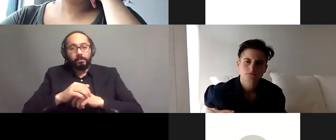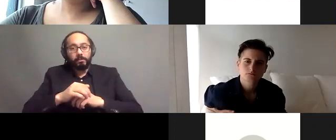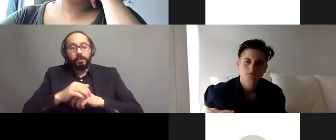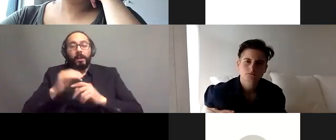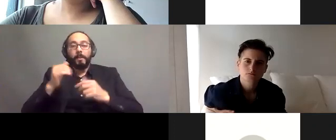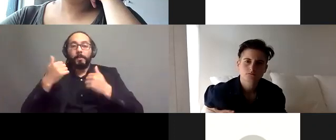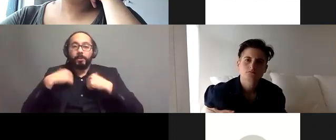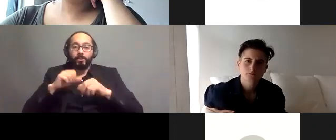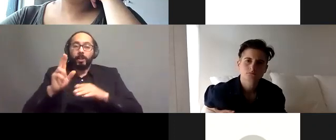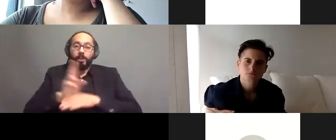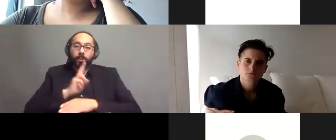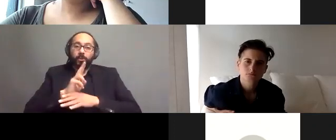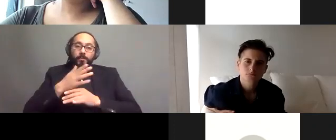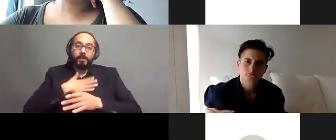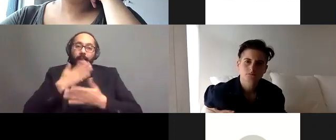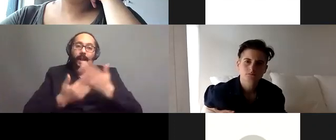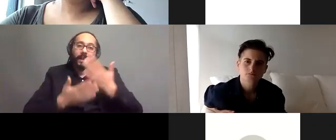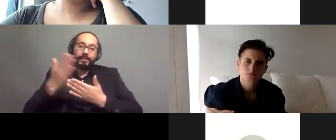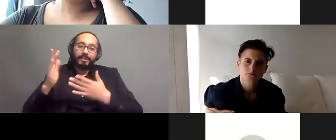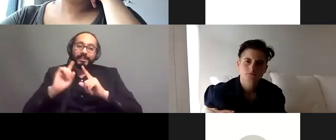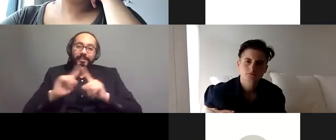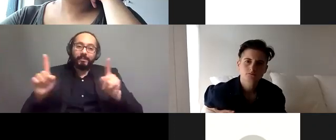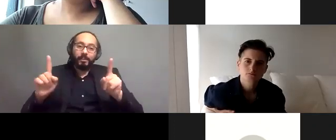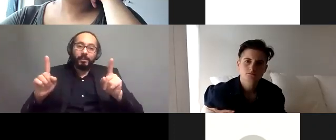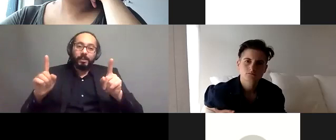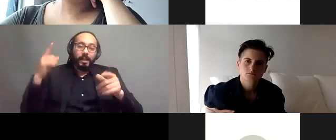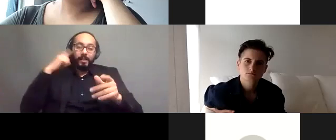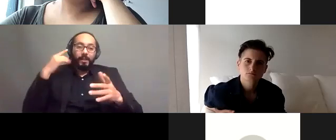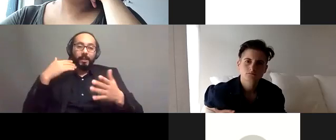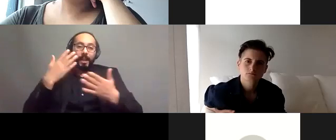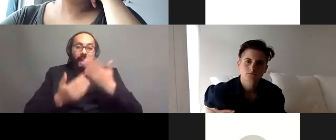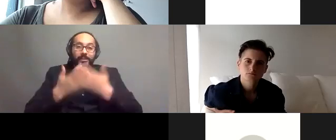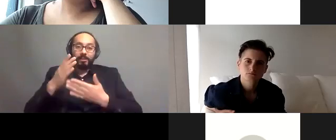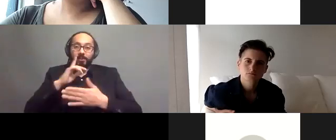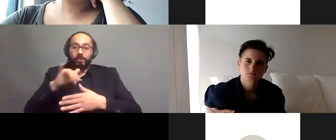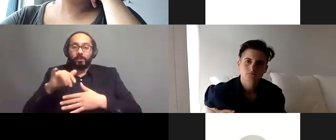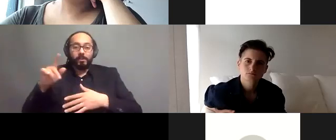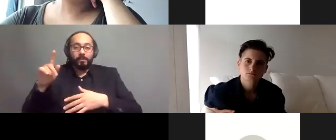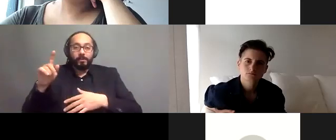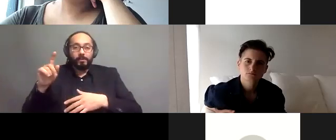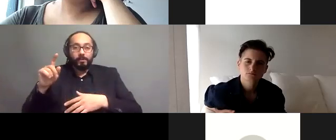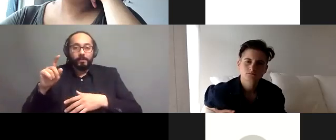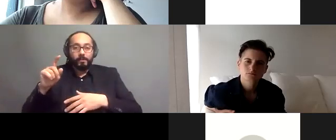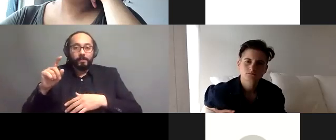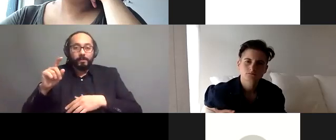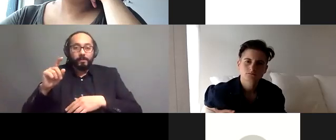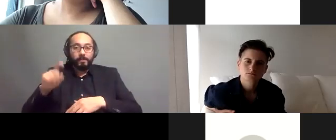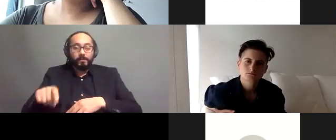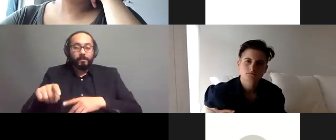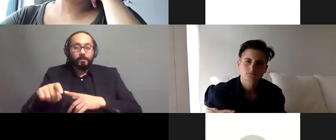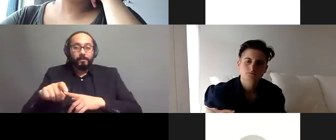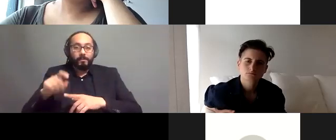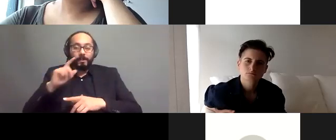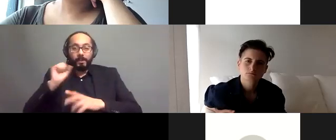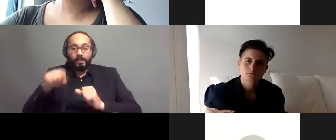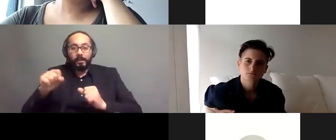hands differently, like thinking that hands are really, you know, have become some vessels that is infectious and